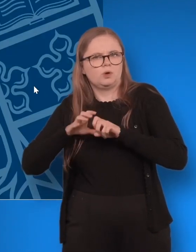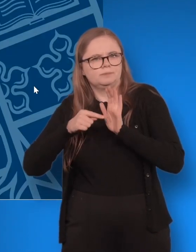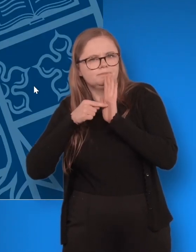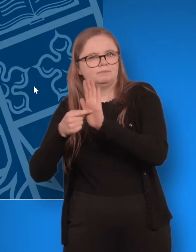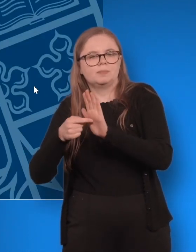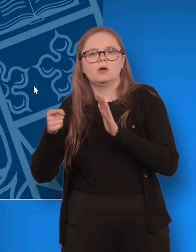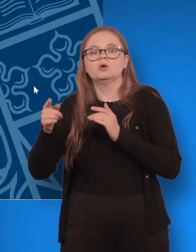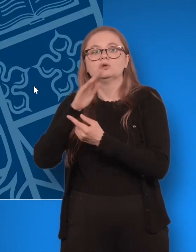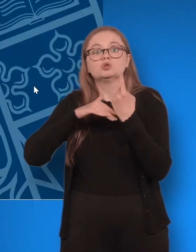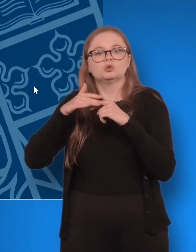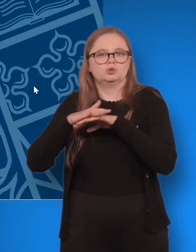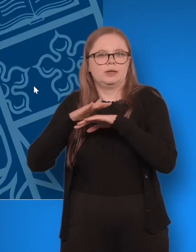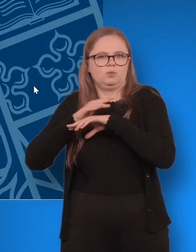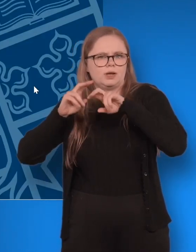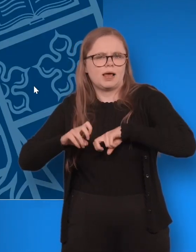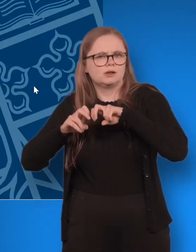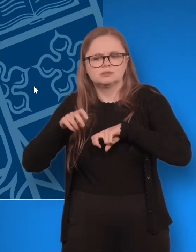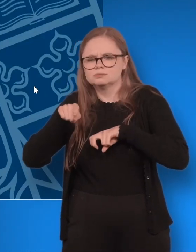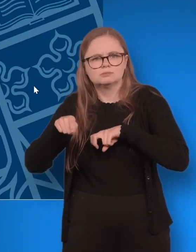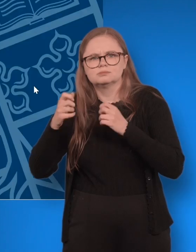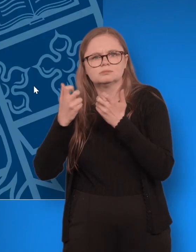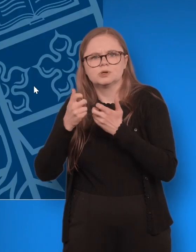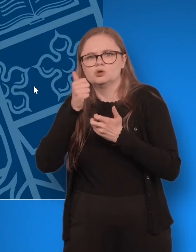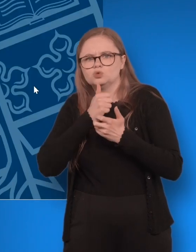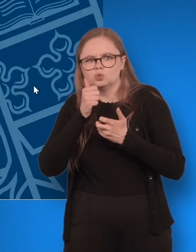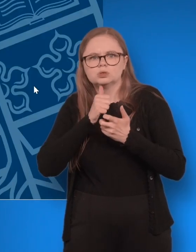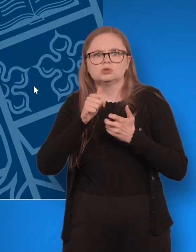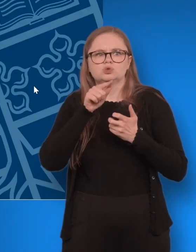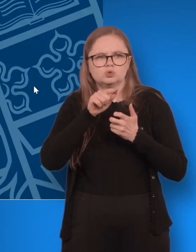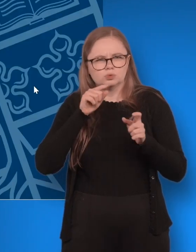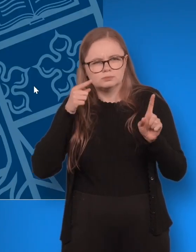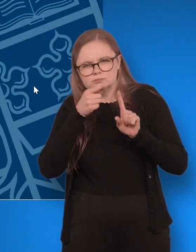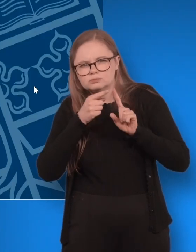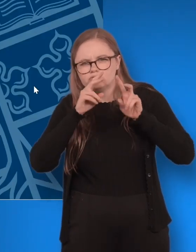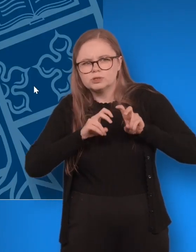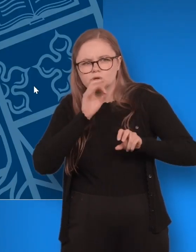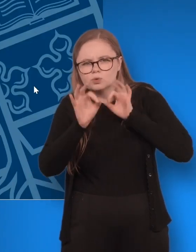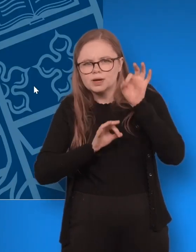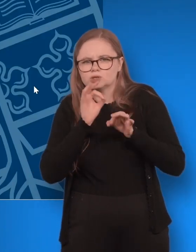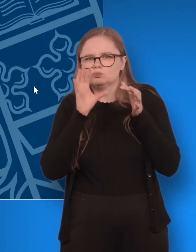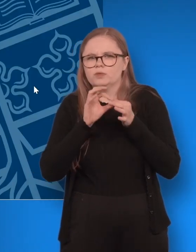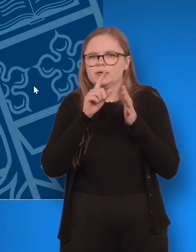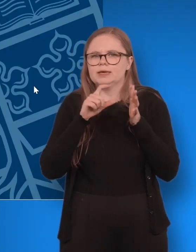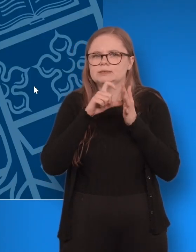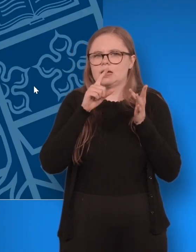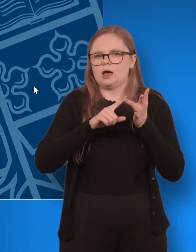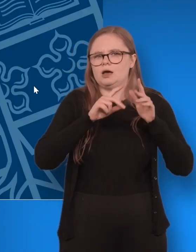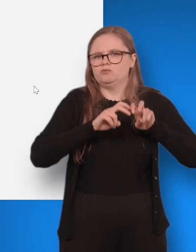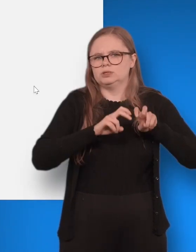network analysis can be used to tackle research questions in equality, diversity, and inclusion